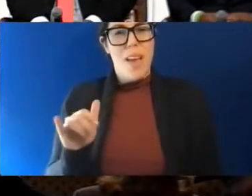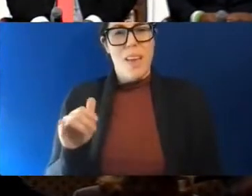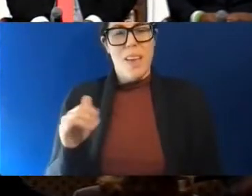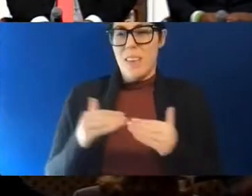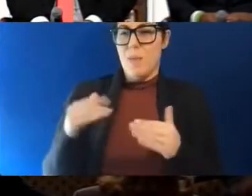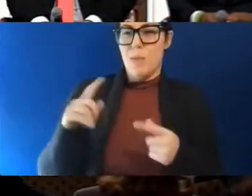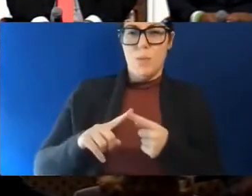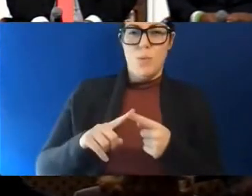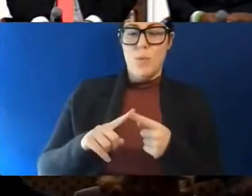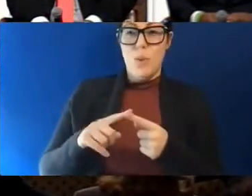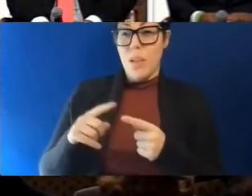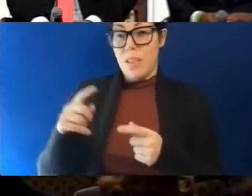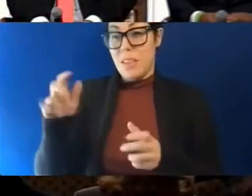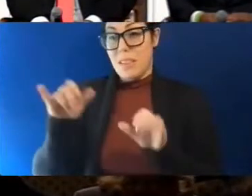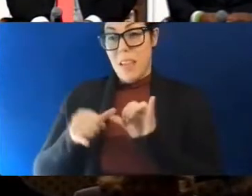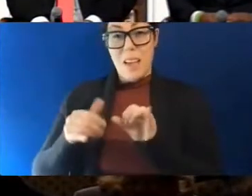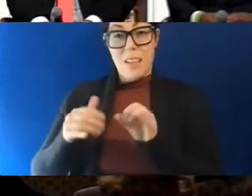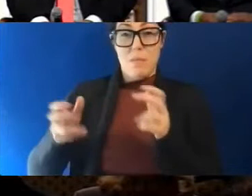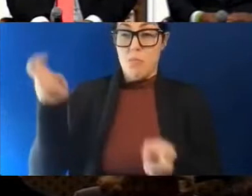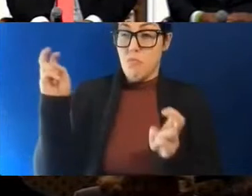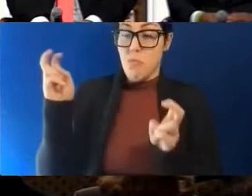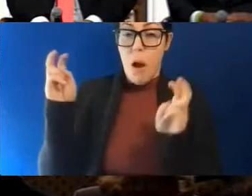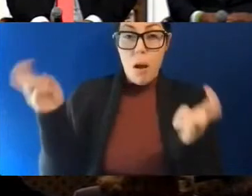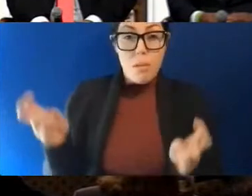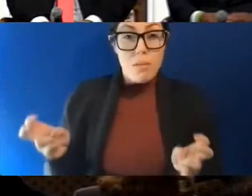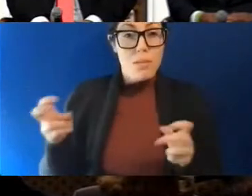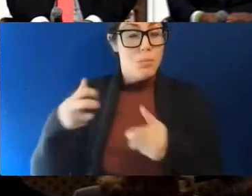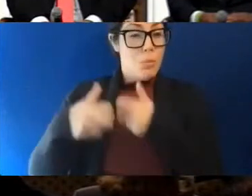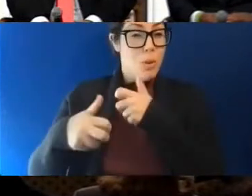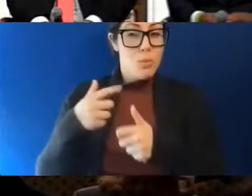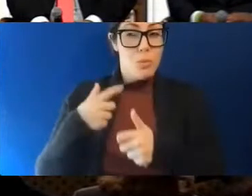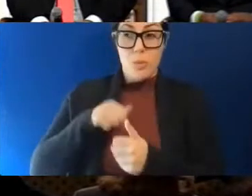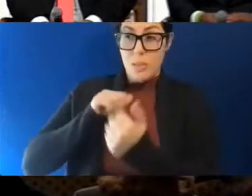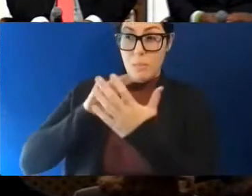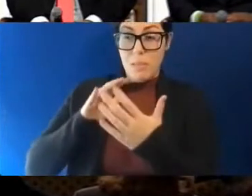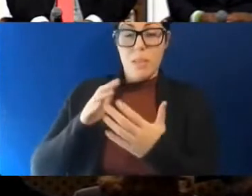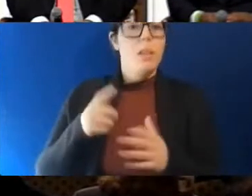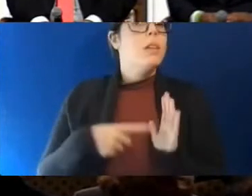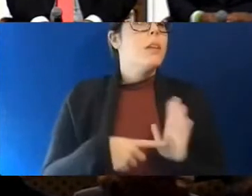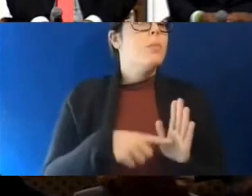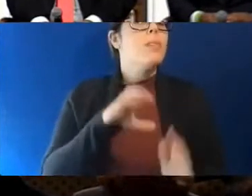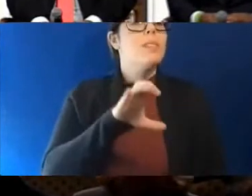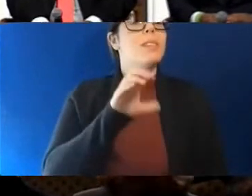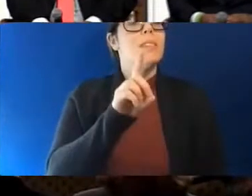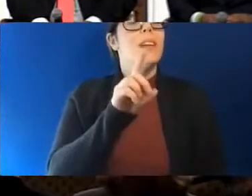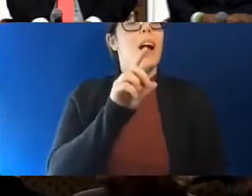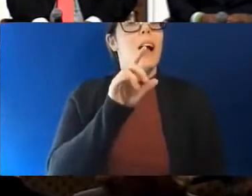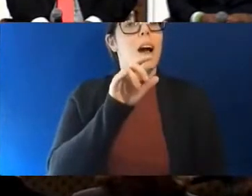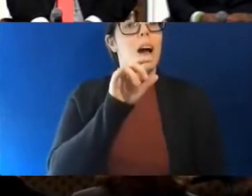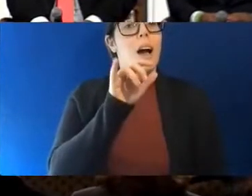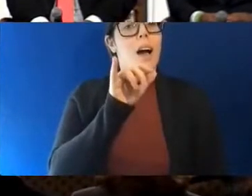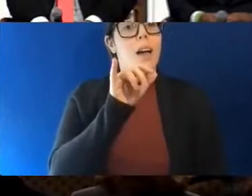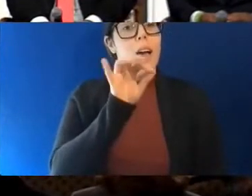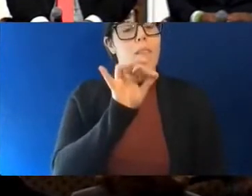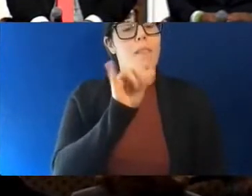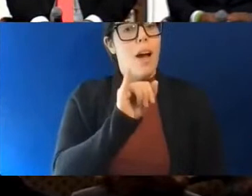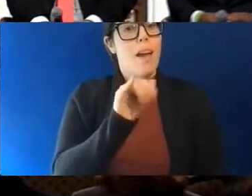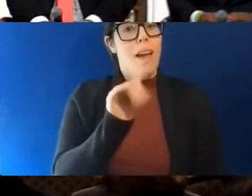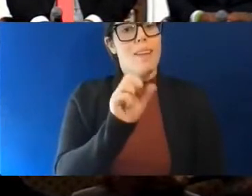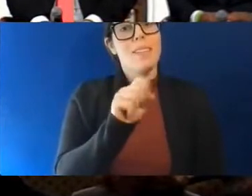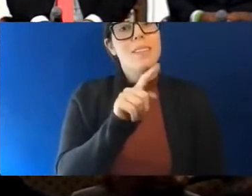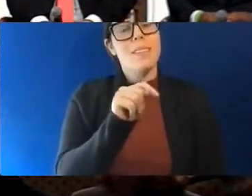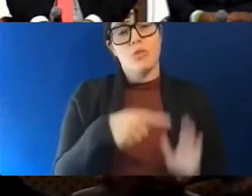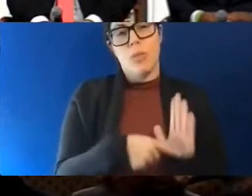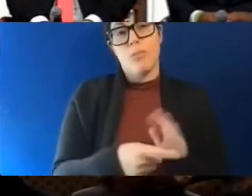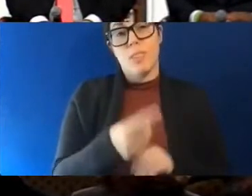of the problem or efforts that we're talking about today. And just one example, CDFI assets represent less than